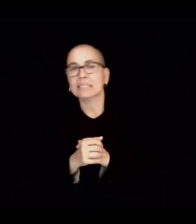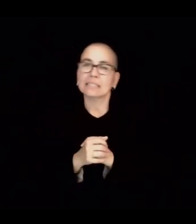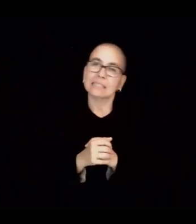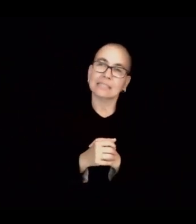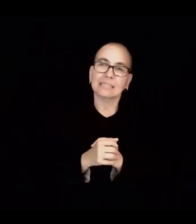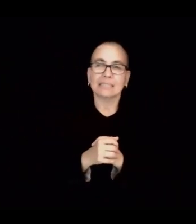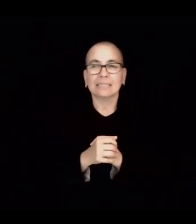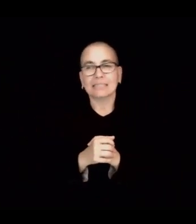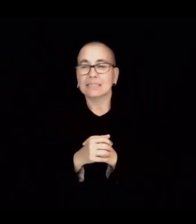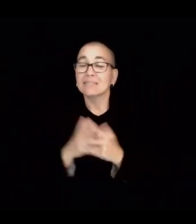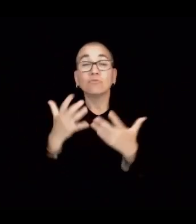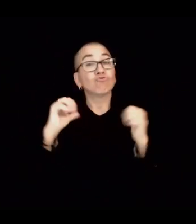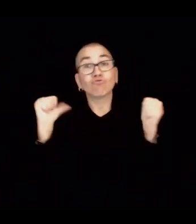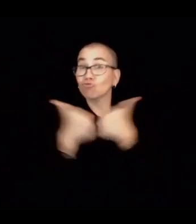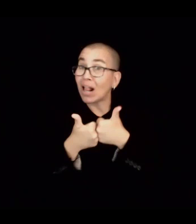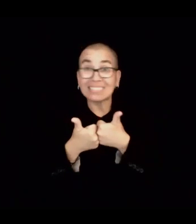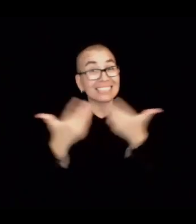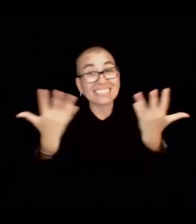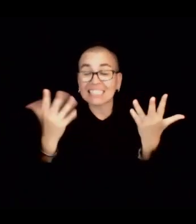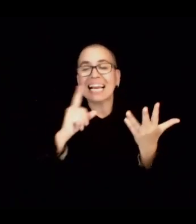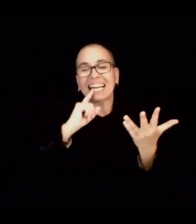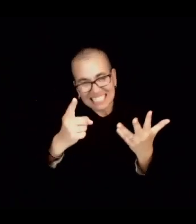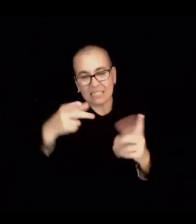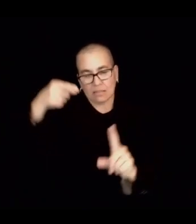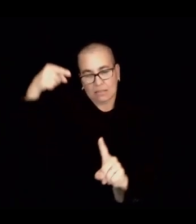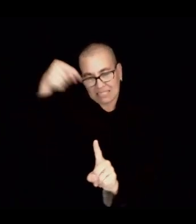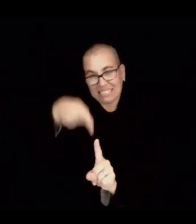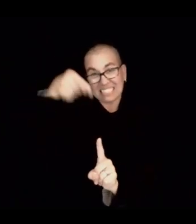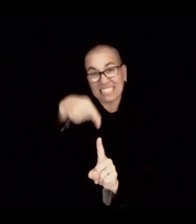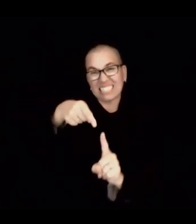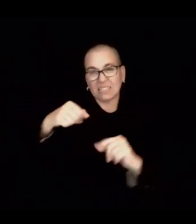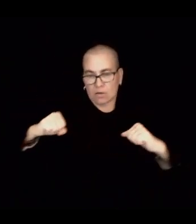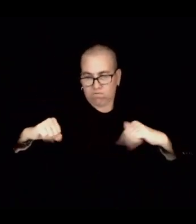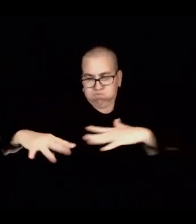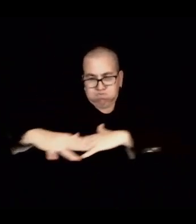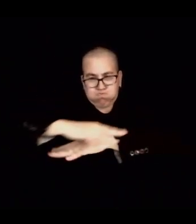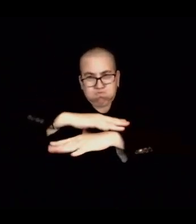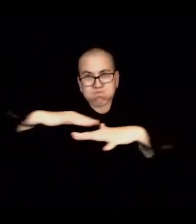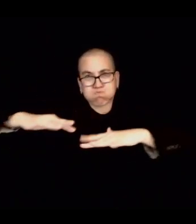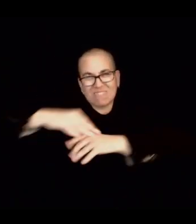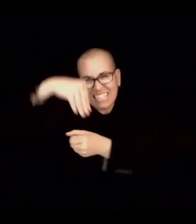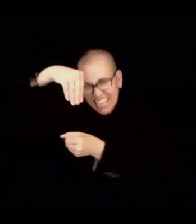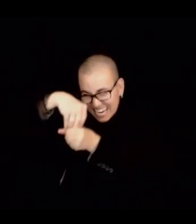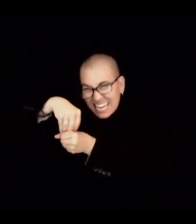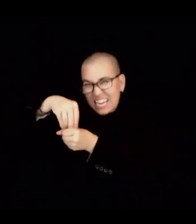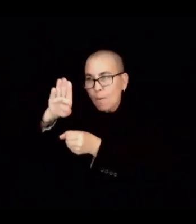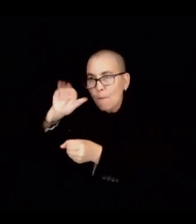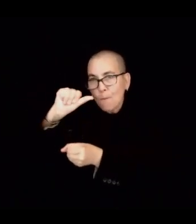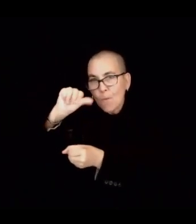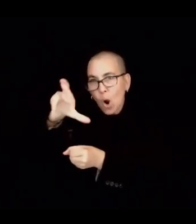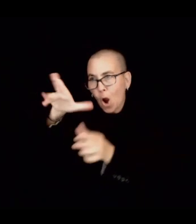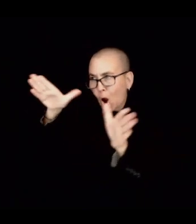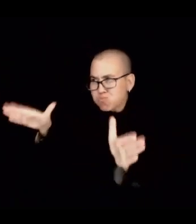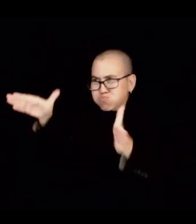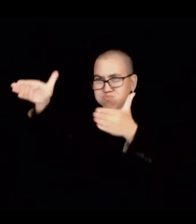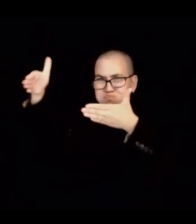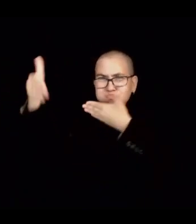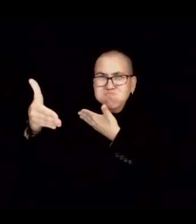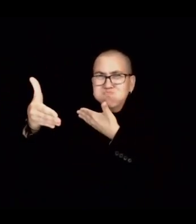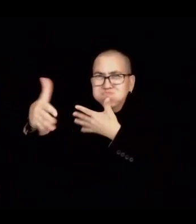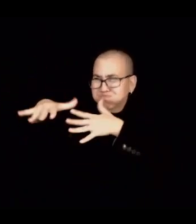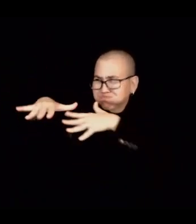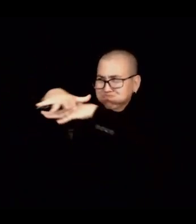if bars have the opportunity to have people interacting in outdoor spaces, as we said earlier, that's a much